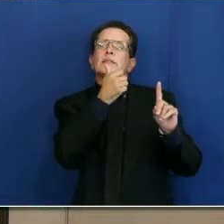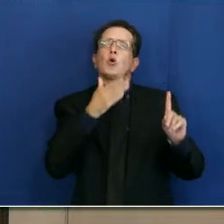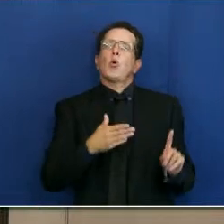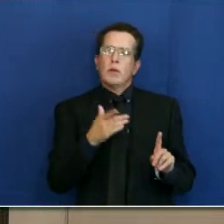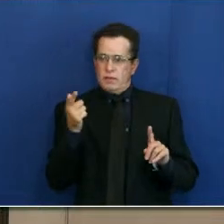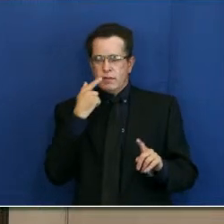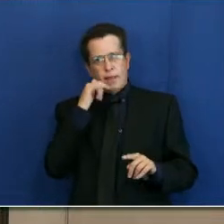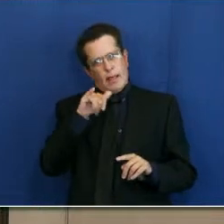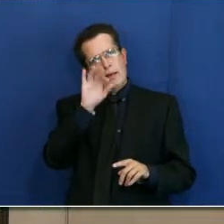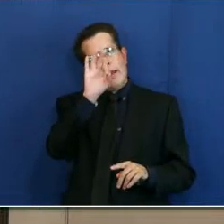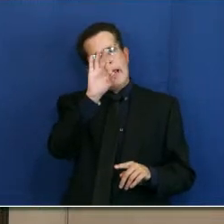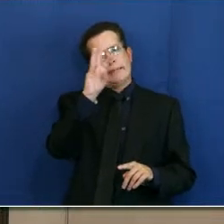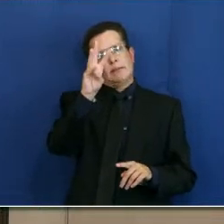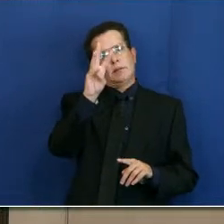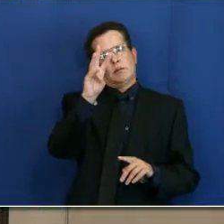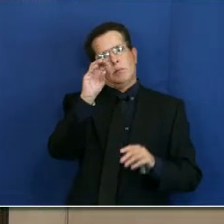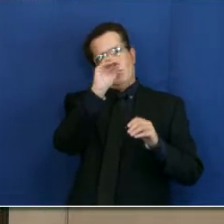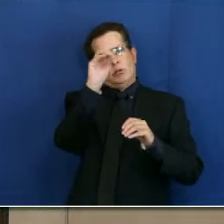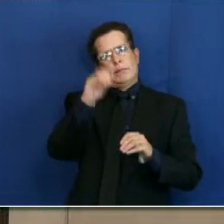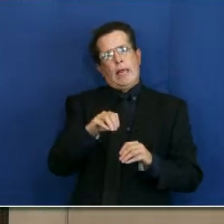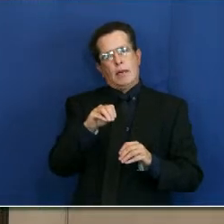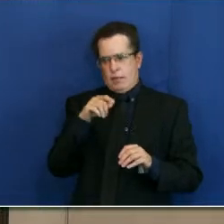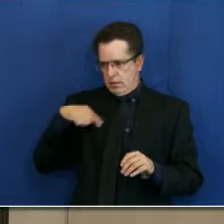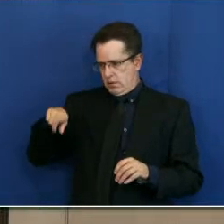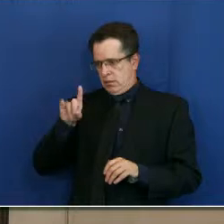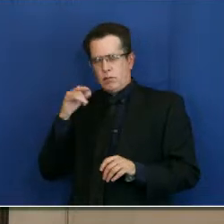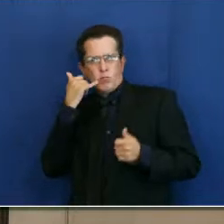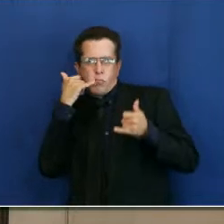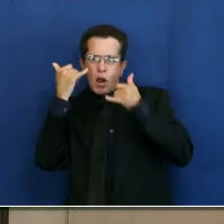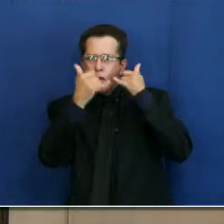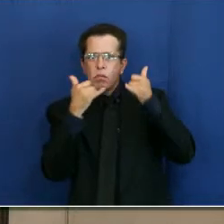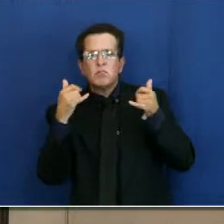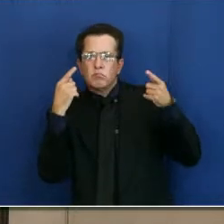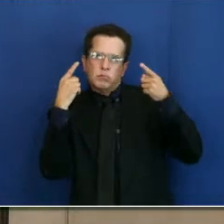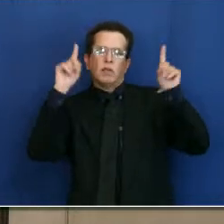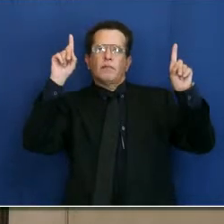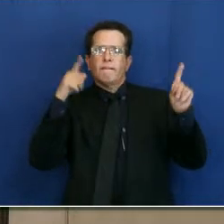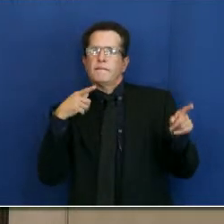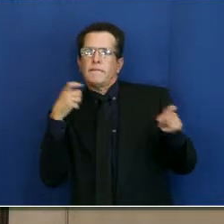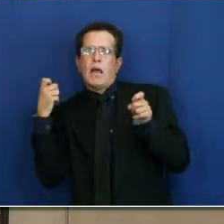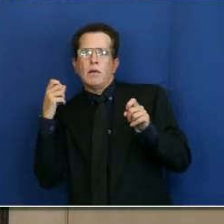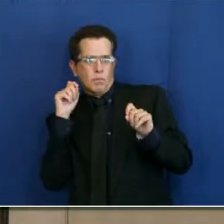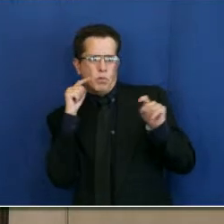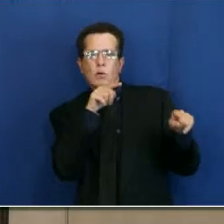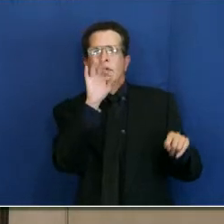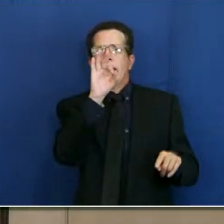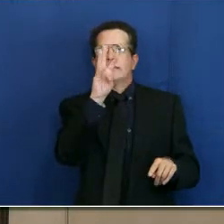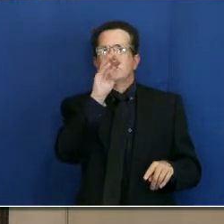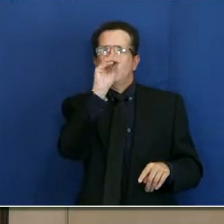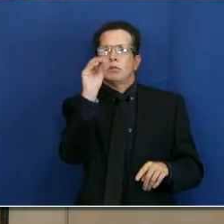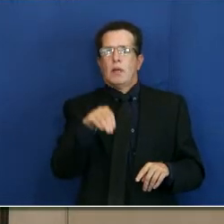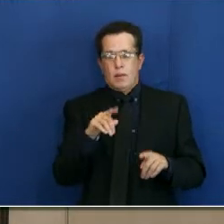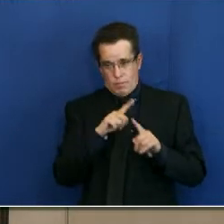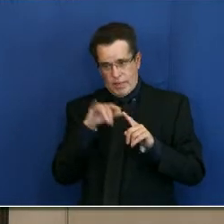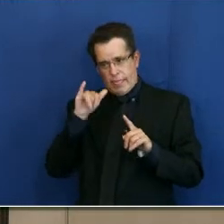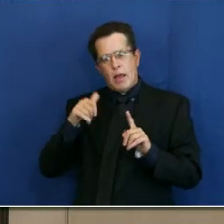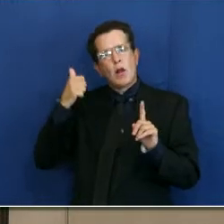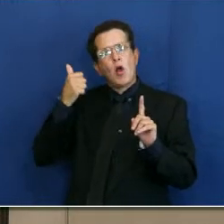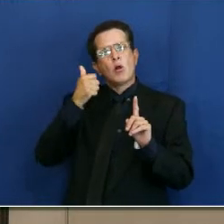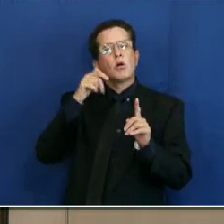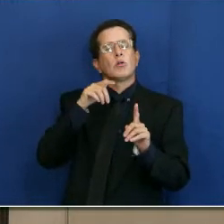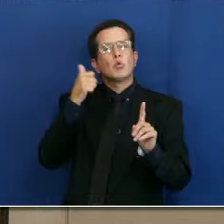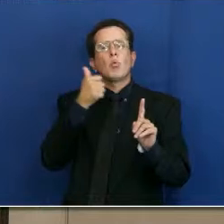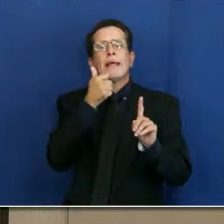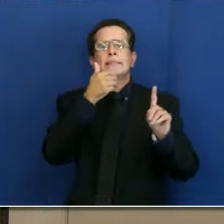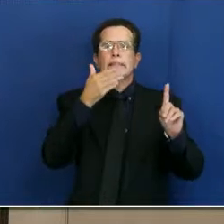96% of your case investigations have been successful, but in terms of the actual work of contact tracing, how successful